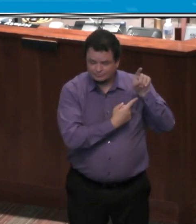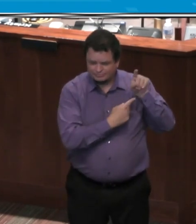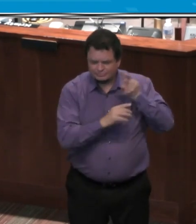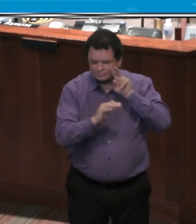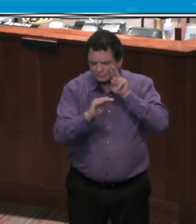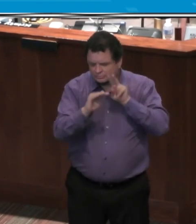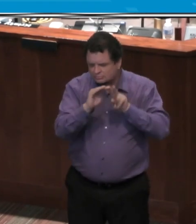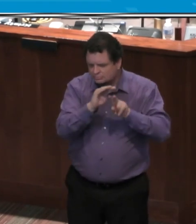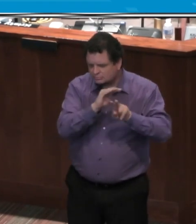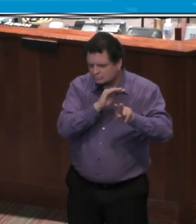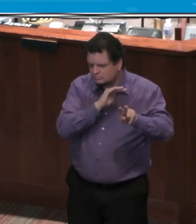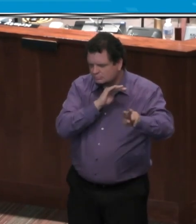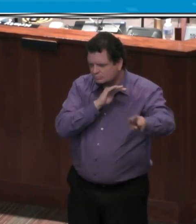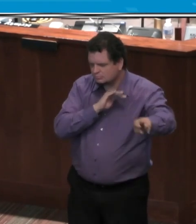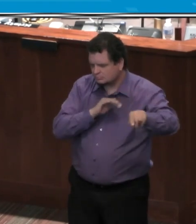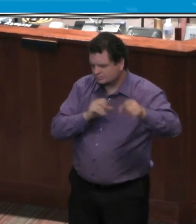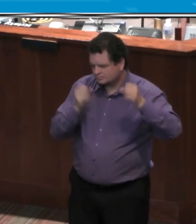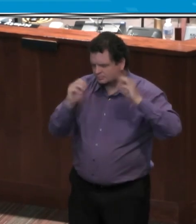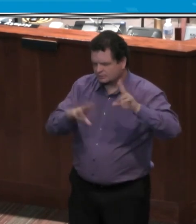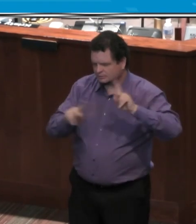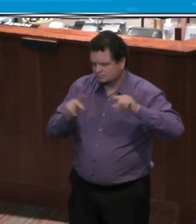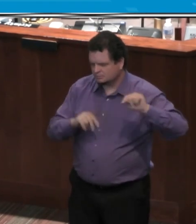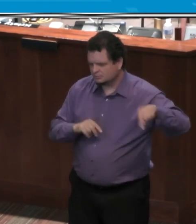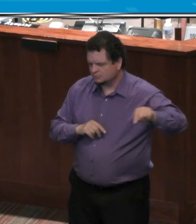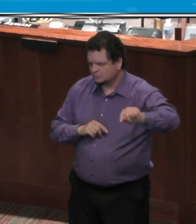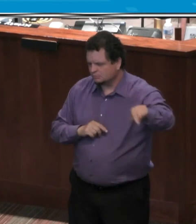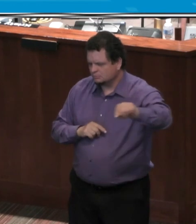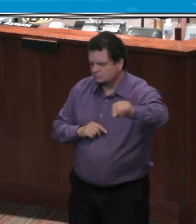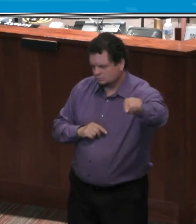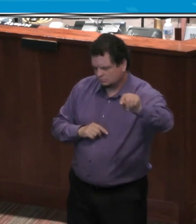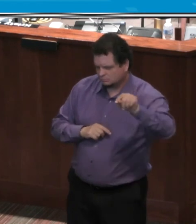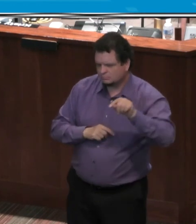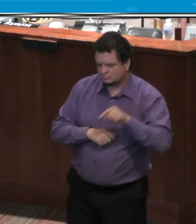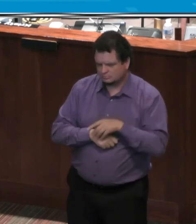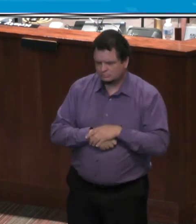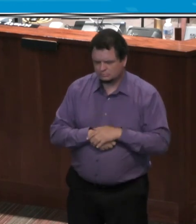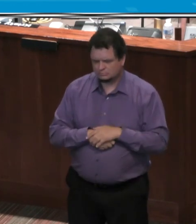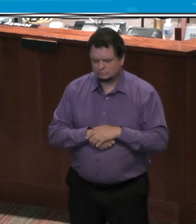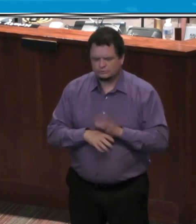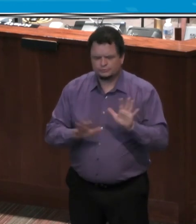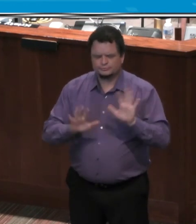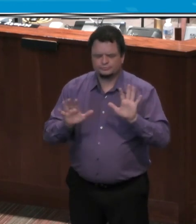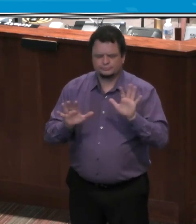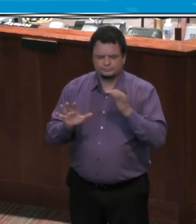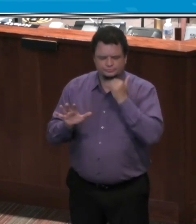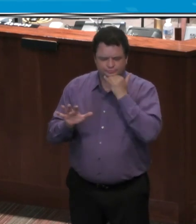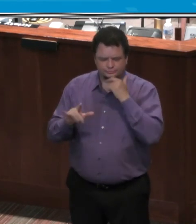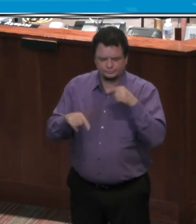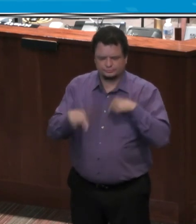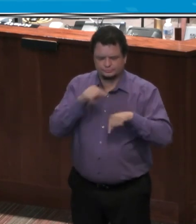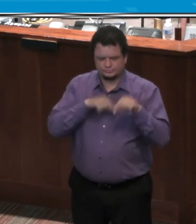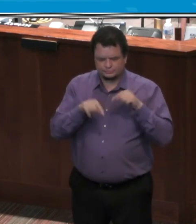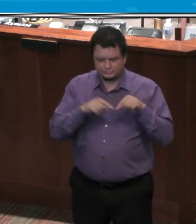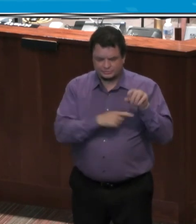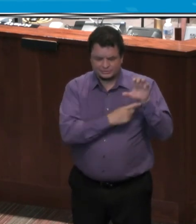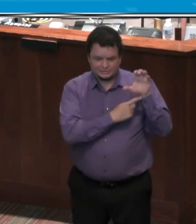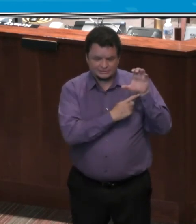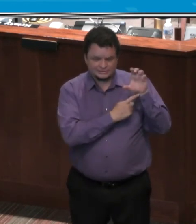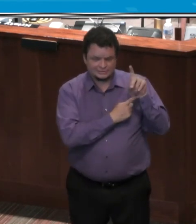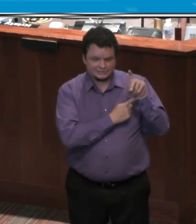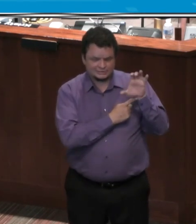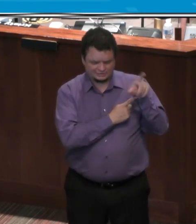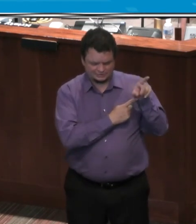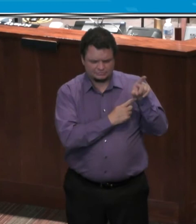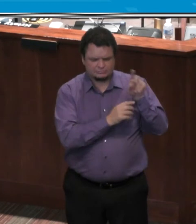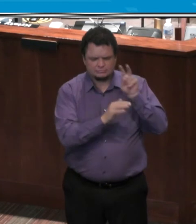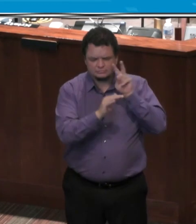towards, is that we're not testing asymptomatic individuals. We're not really trying to target that. We really want